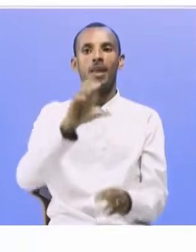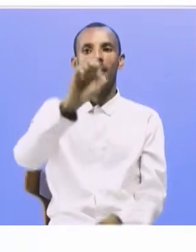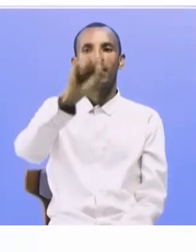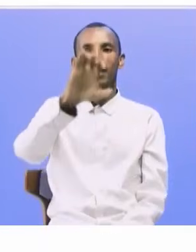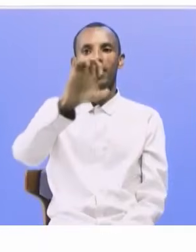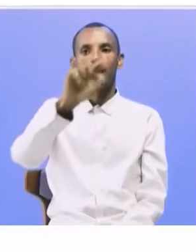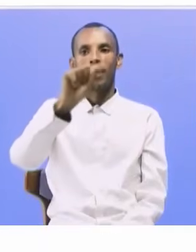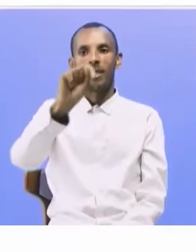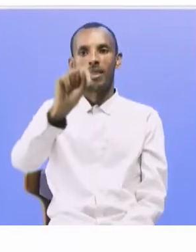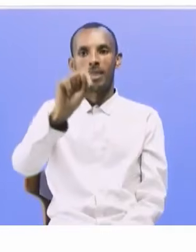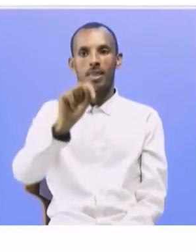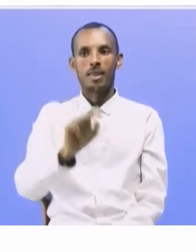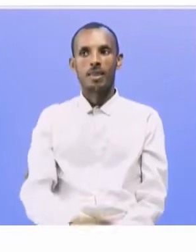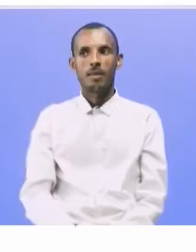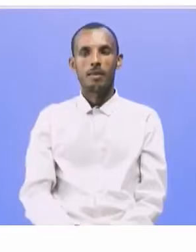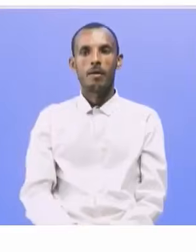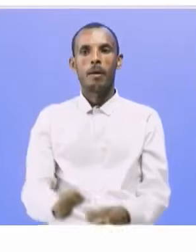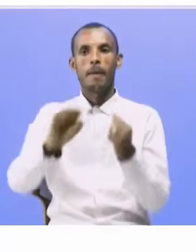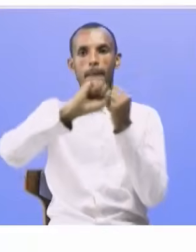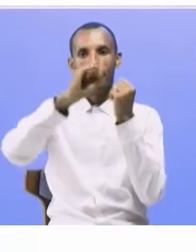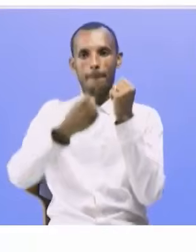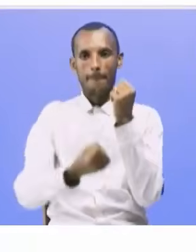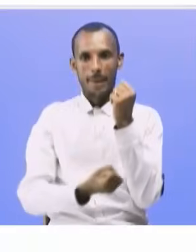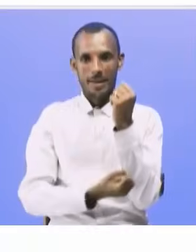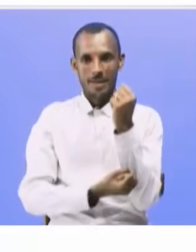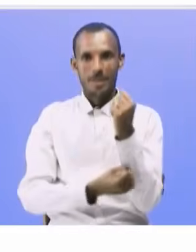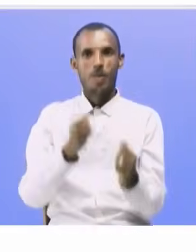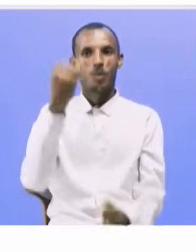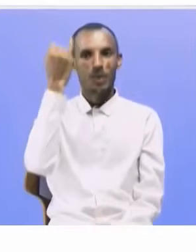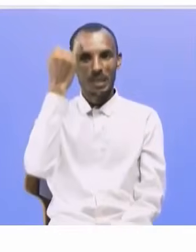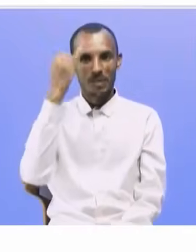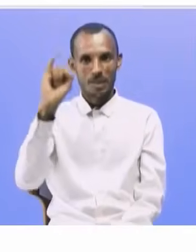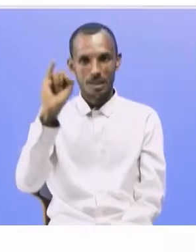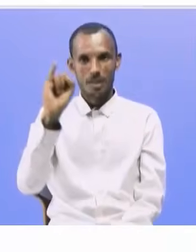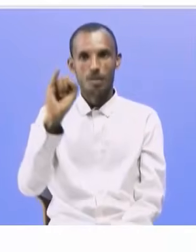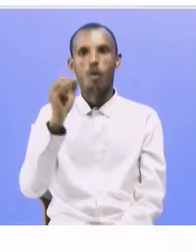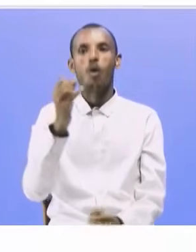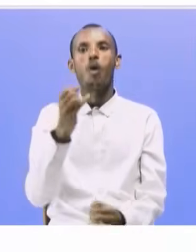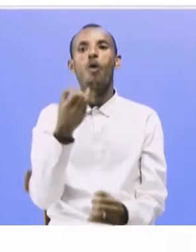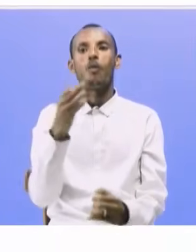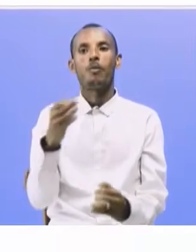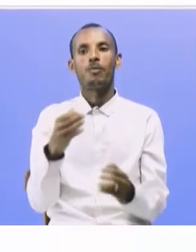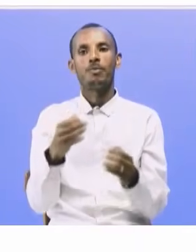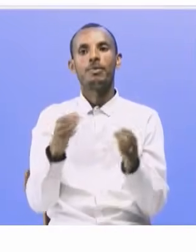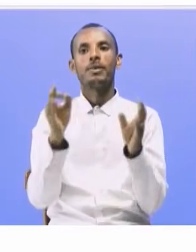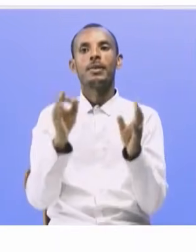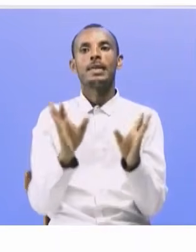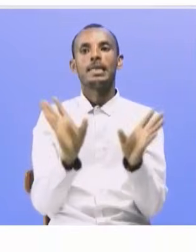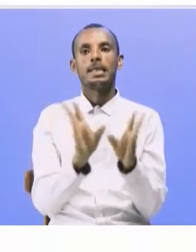Basic Concepts. Basic concepts of